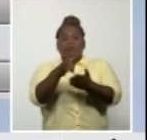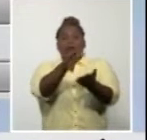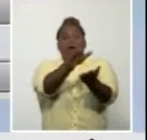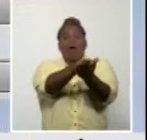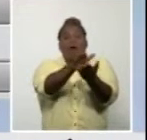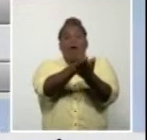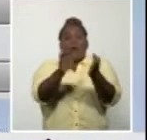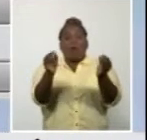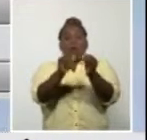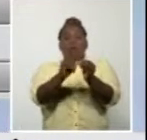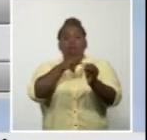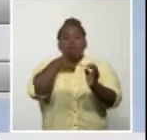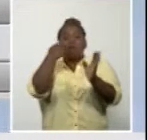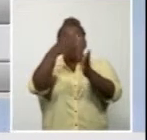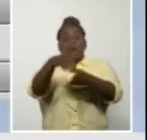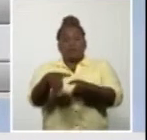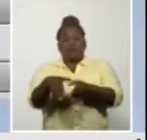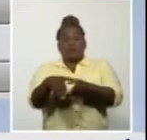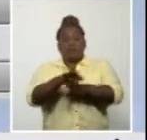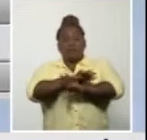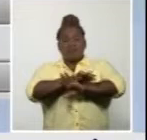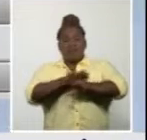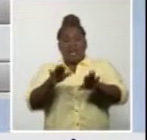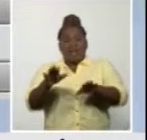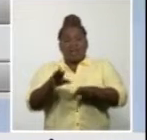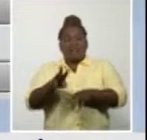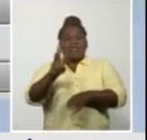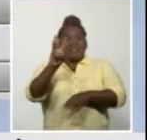345,994 people have died.